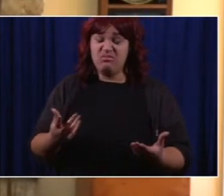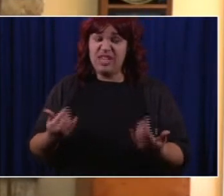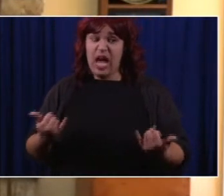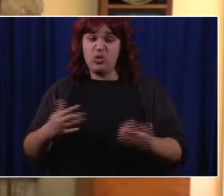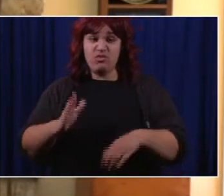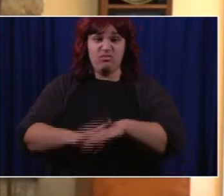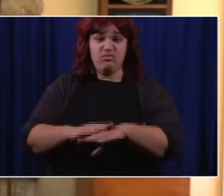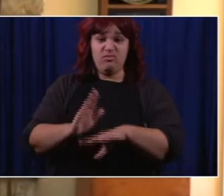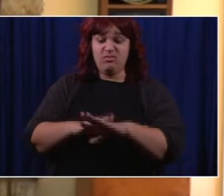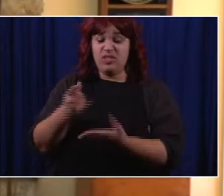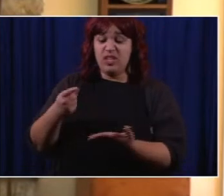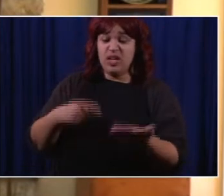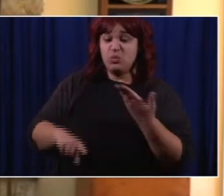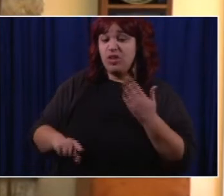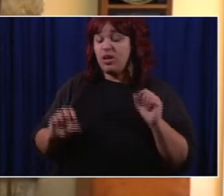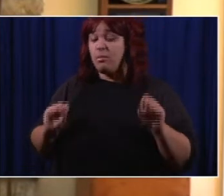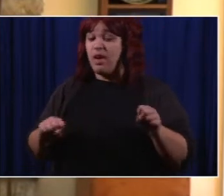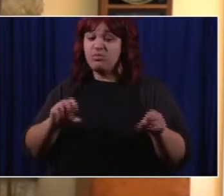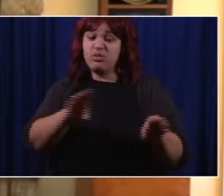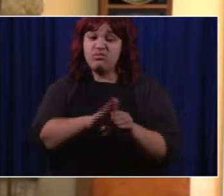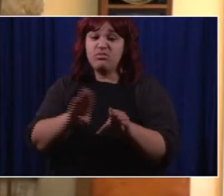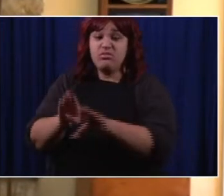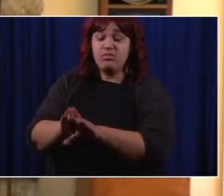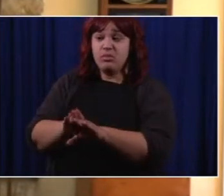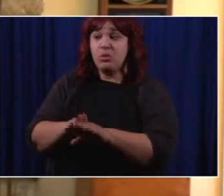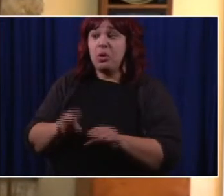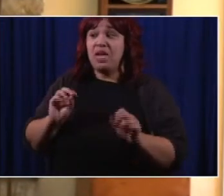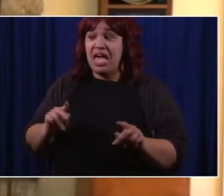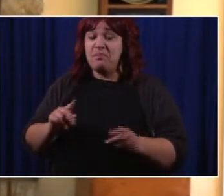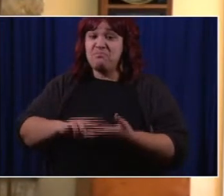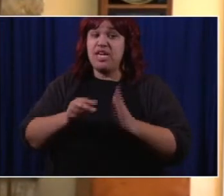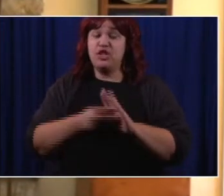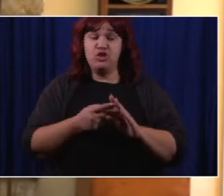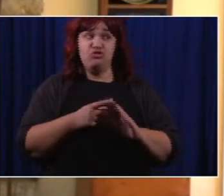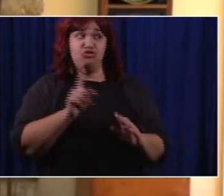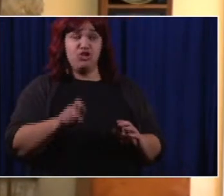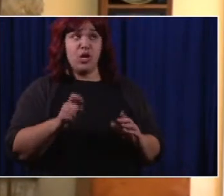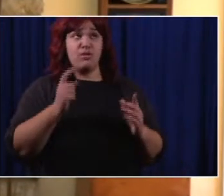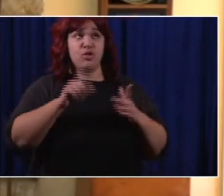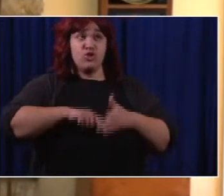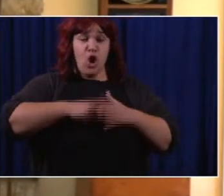notice do you plan to give businesses, and what financial aid will be available if there are closures?